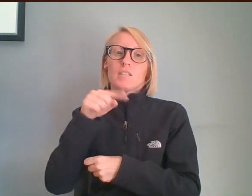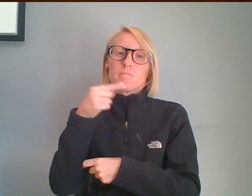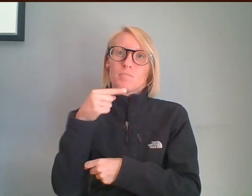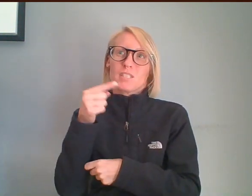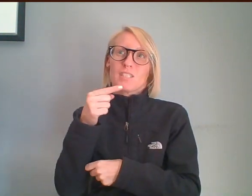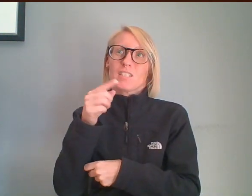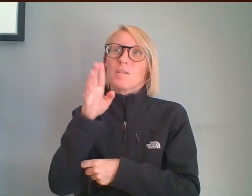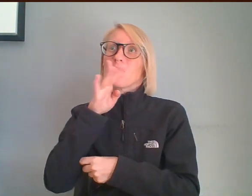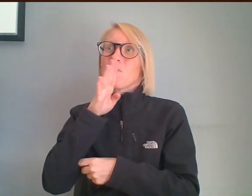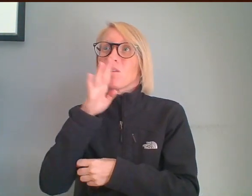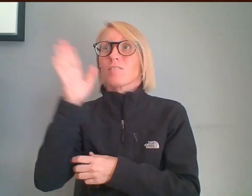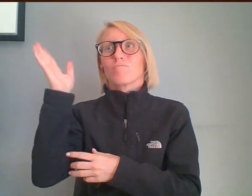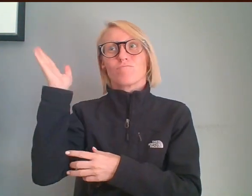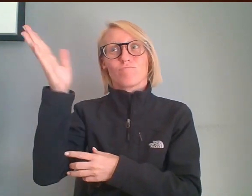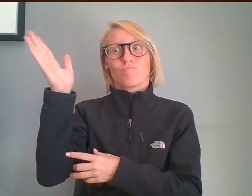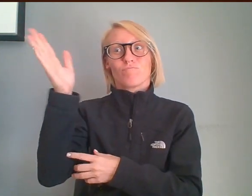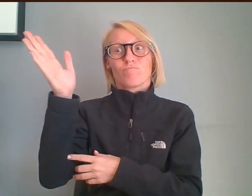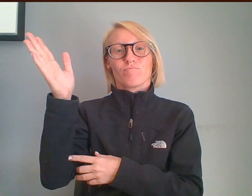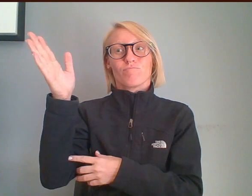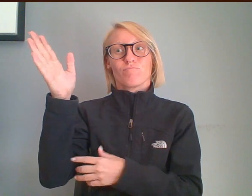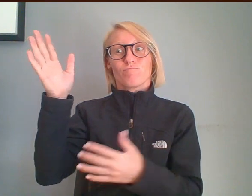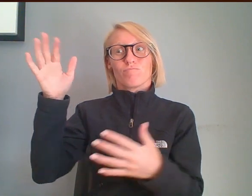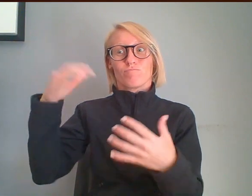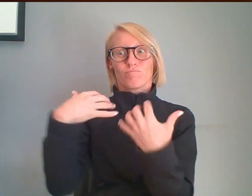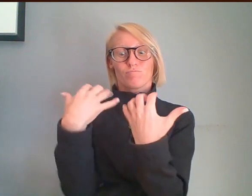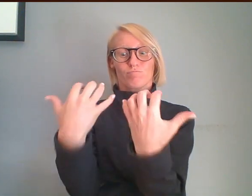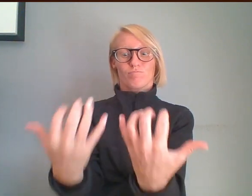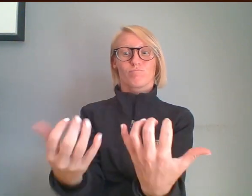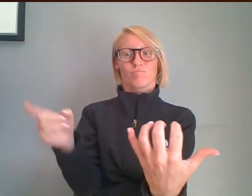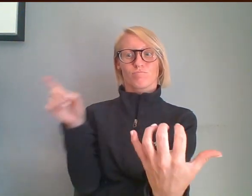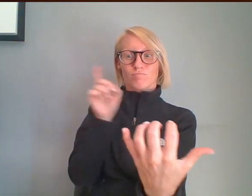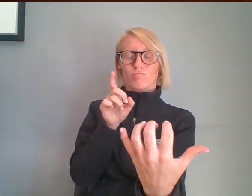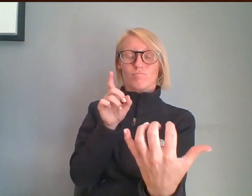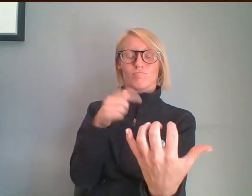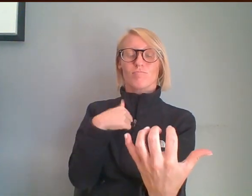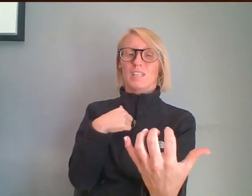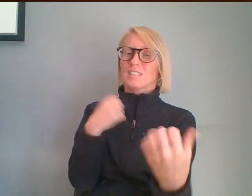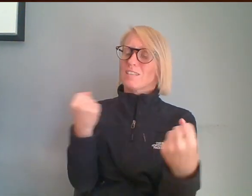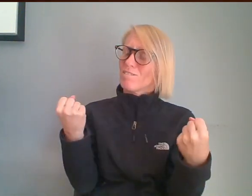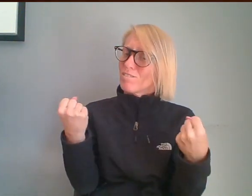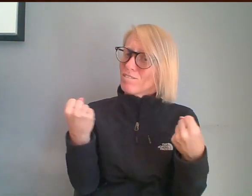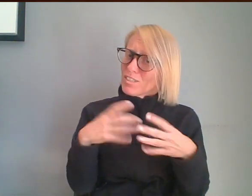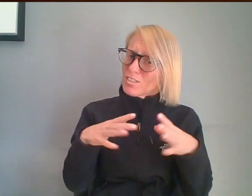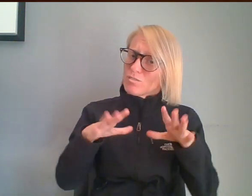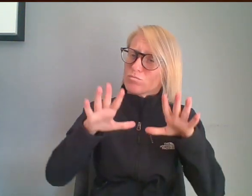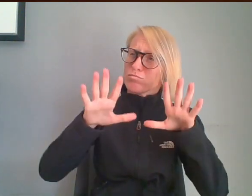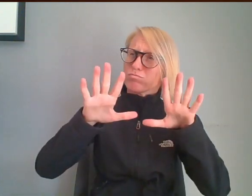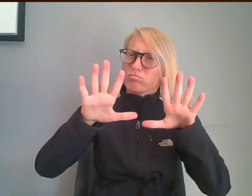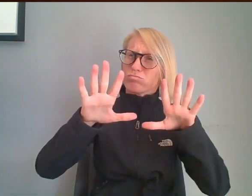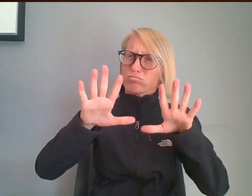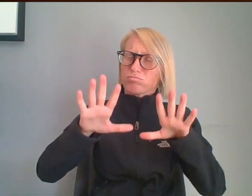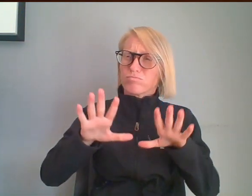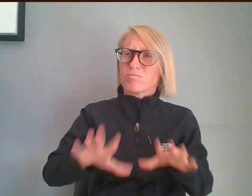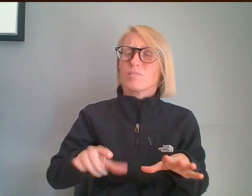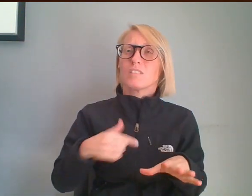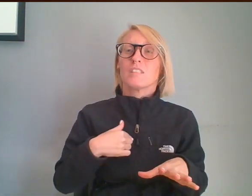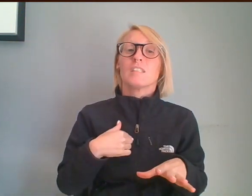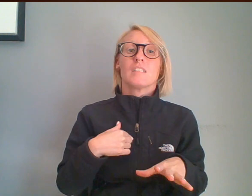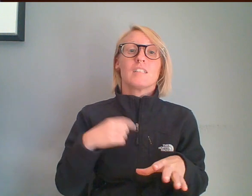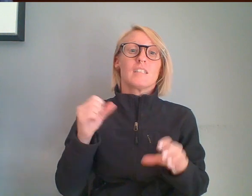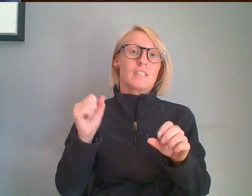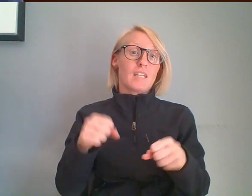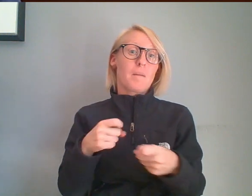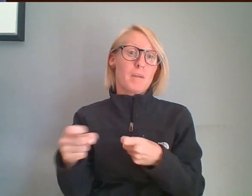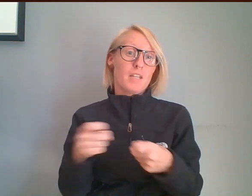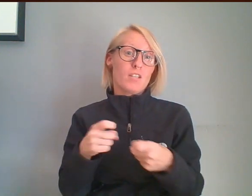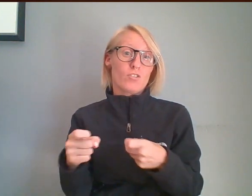in front of others. This is a ubiquitous fear and one that I believe we can learn to manage. And I use that word manage